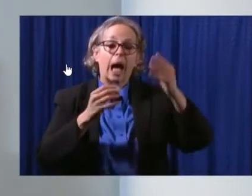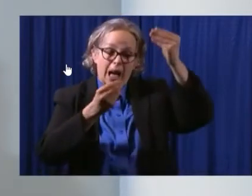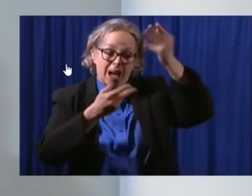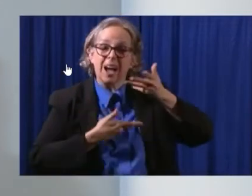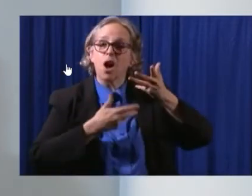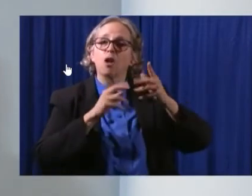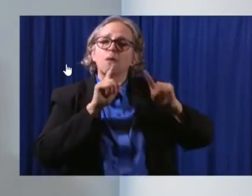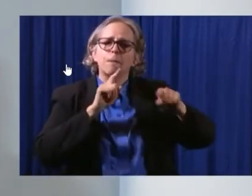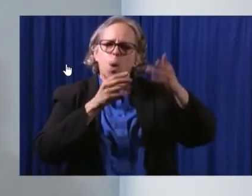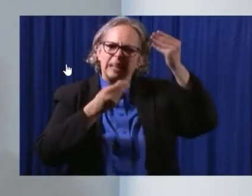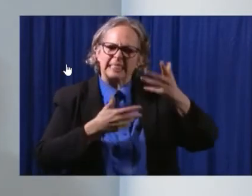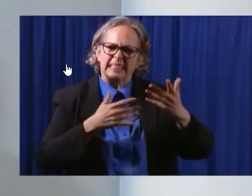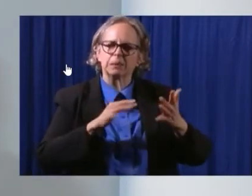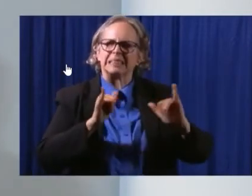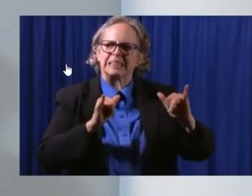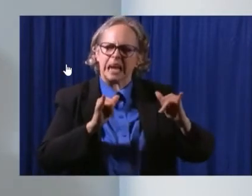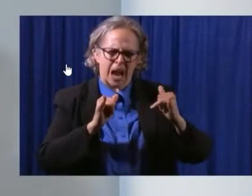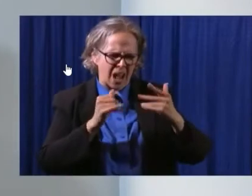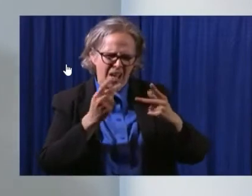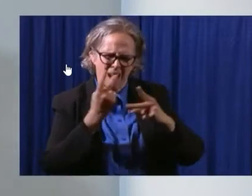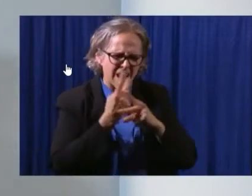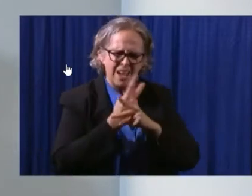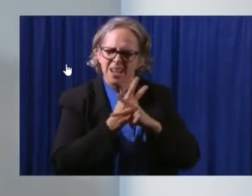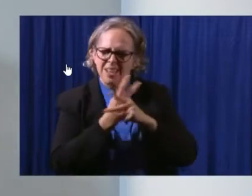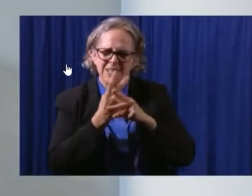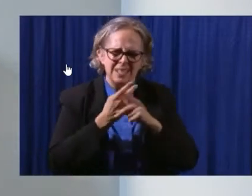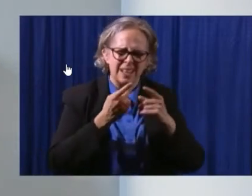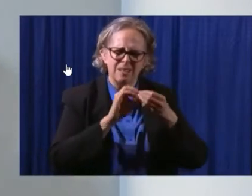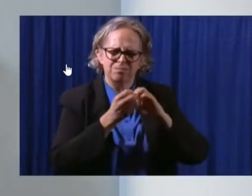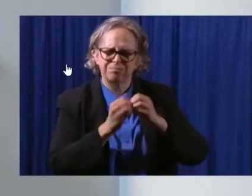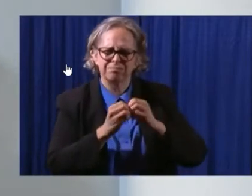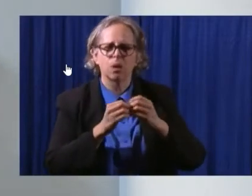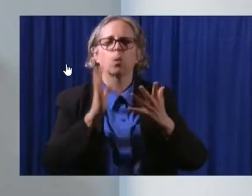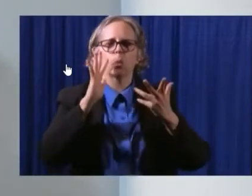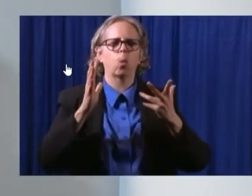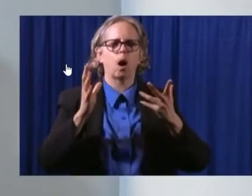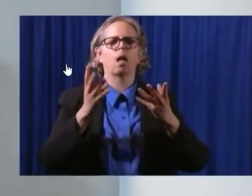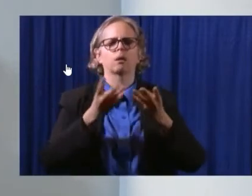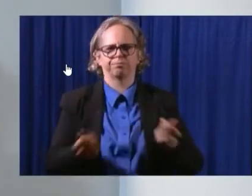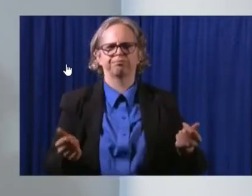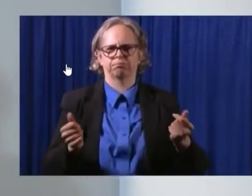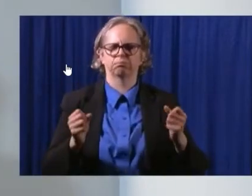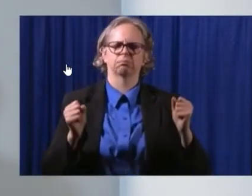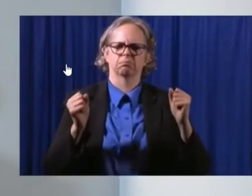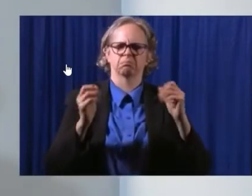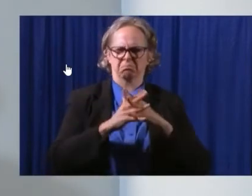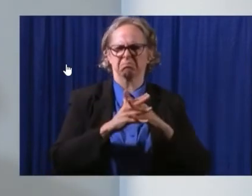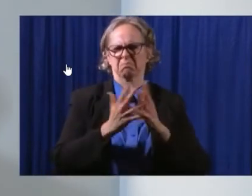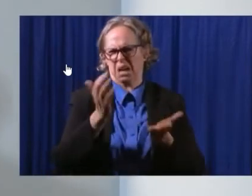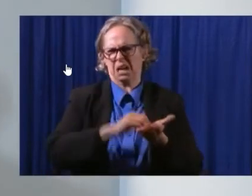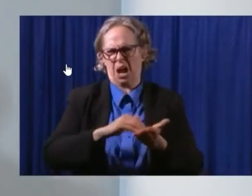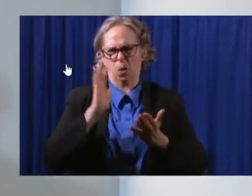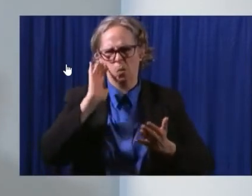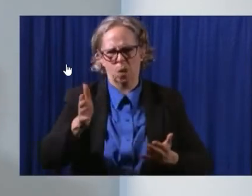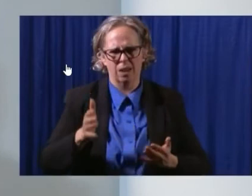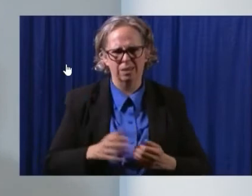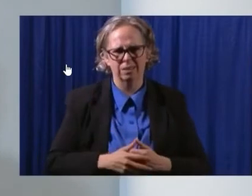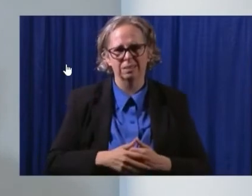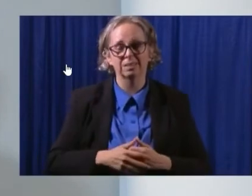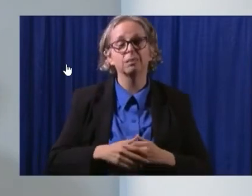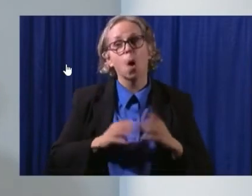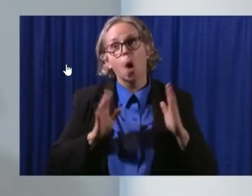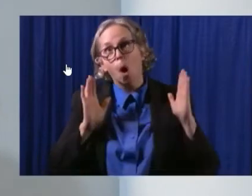that information for you out there as soon as they can, but they're just working through those technical issues. They hopefully